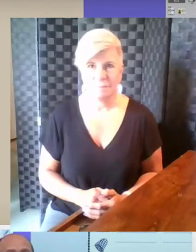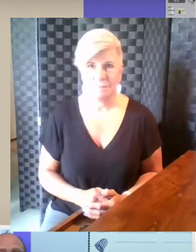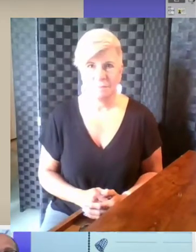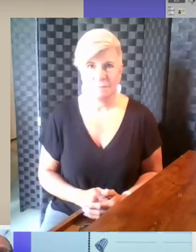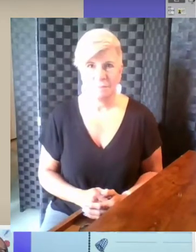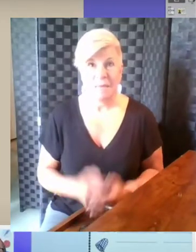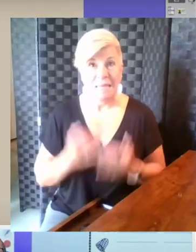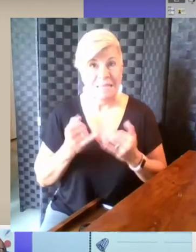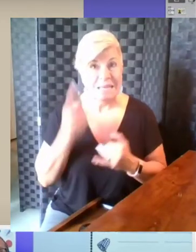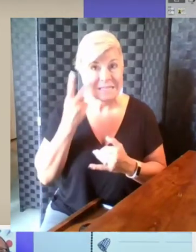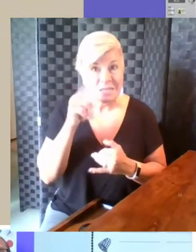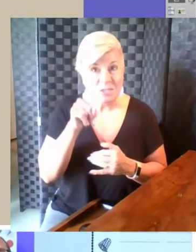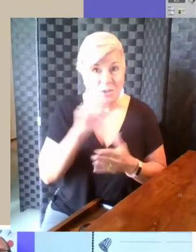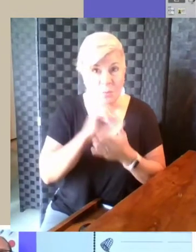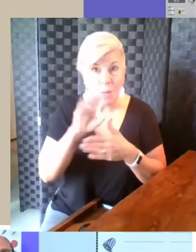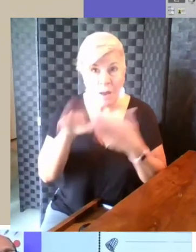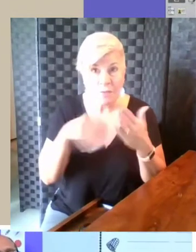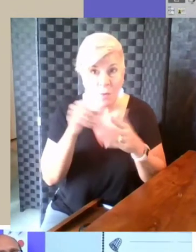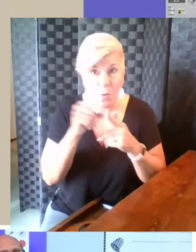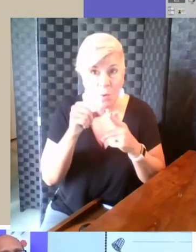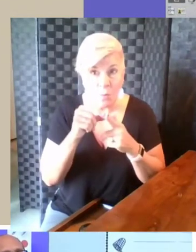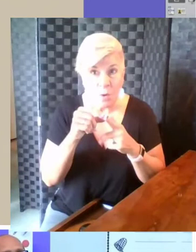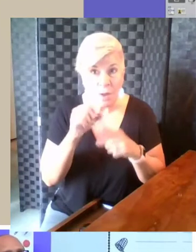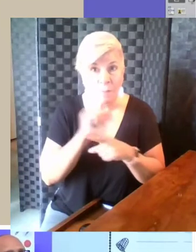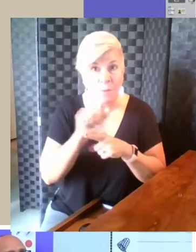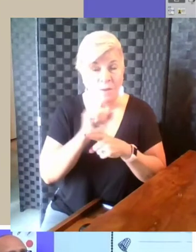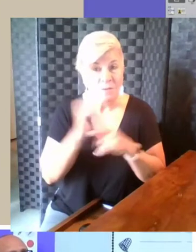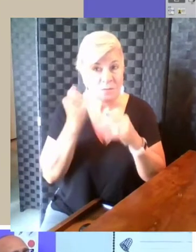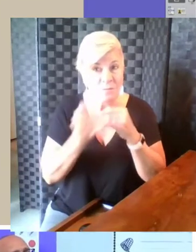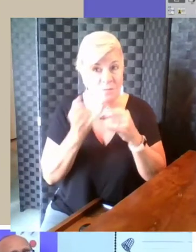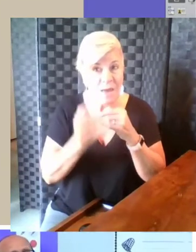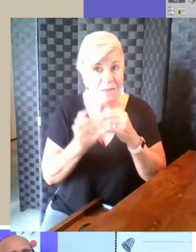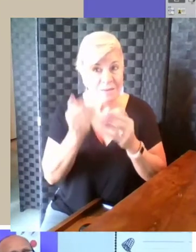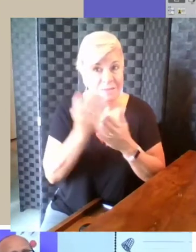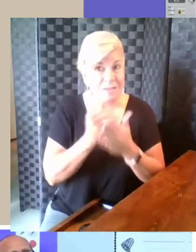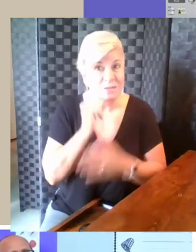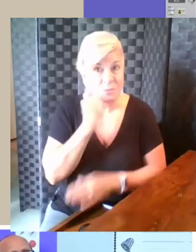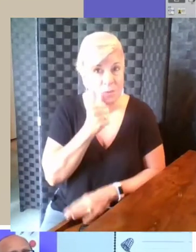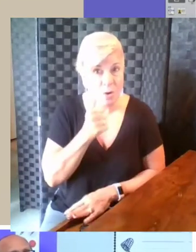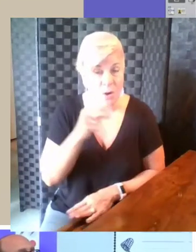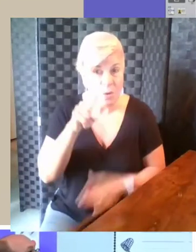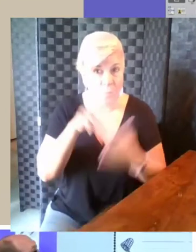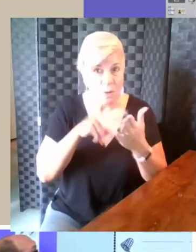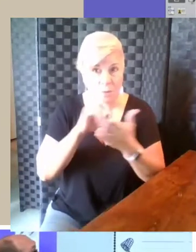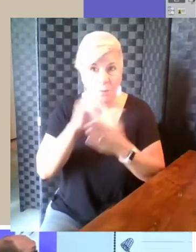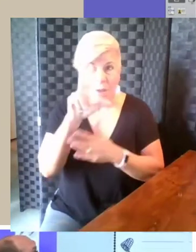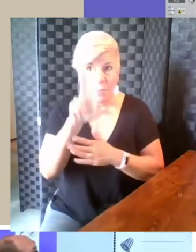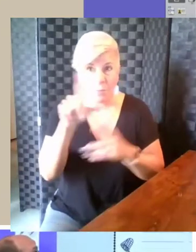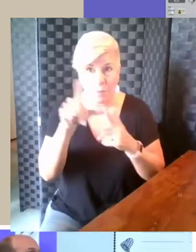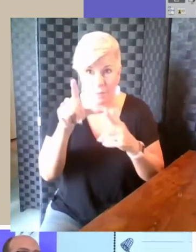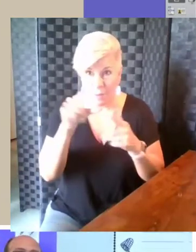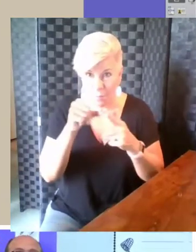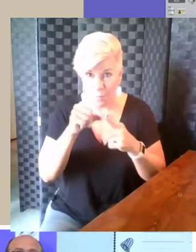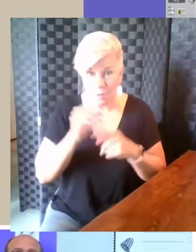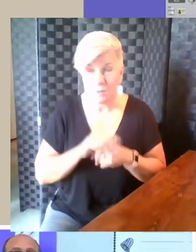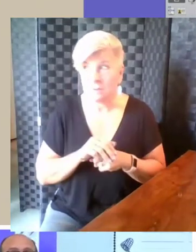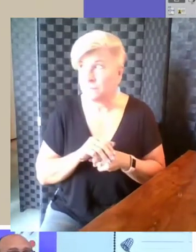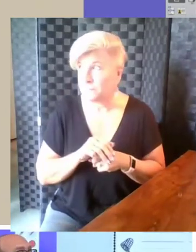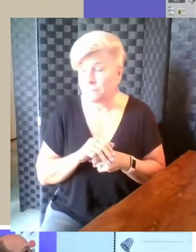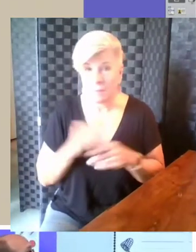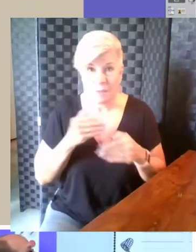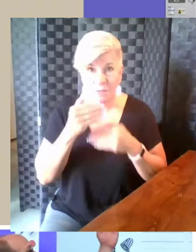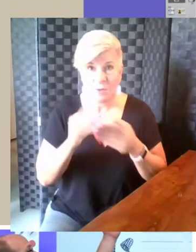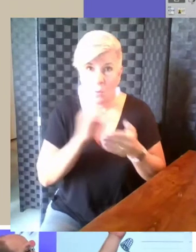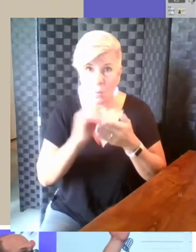Now I'm going to see if you can write the whole word. This is going to be our practice for our final lesson tomorrow when we read and write 3-letter words. So let's go ahead and